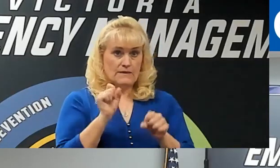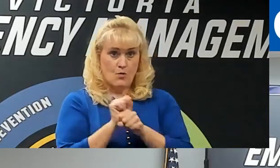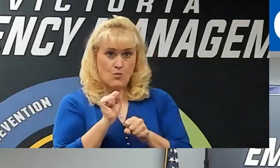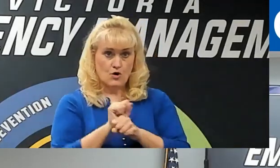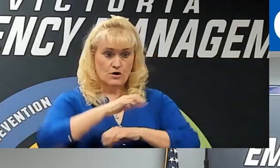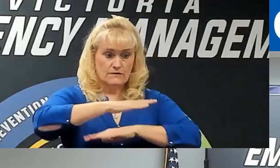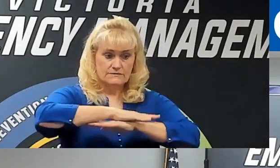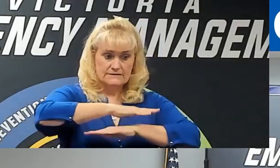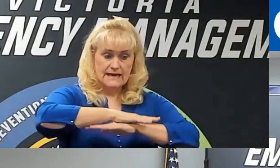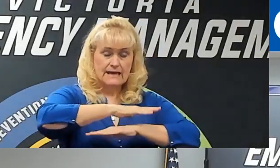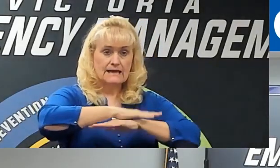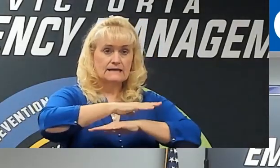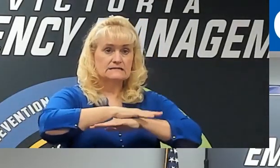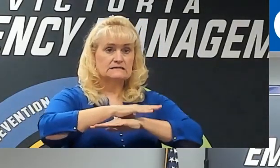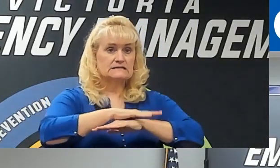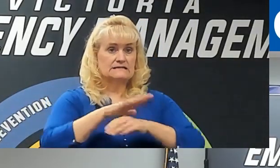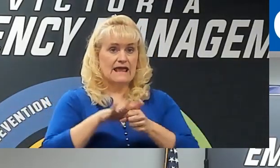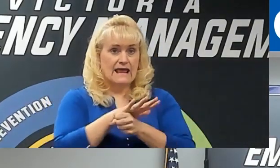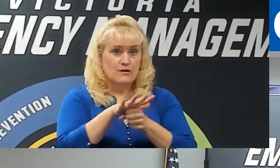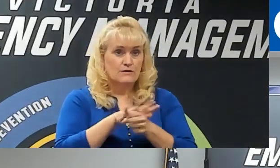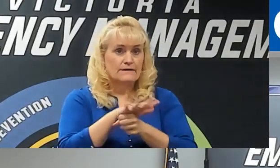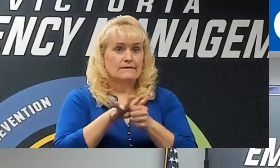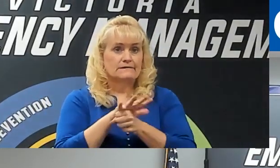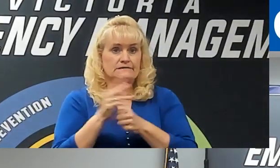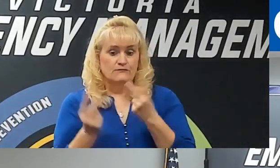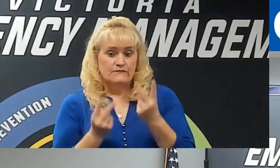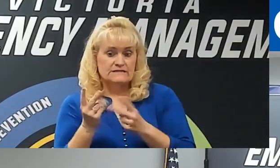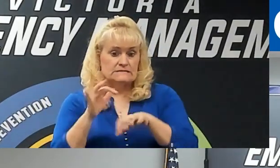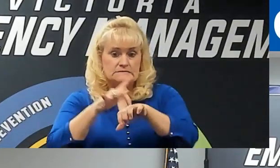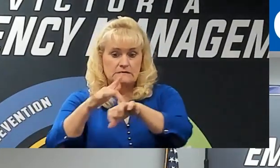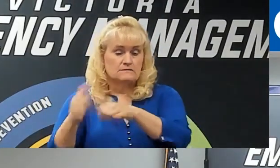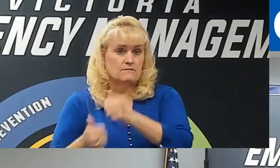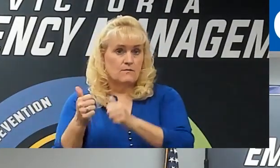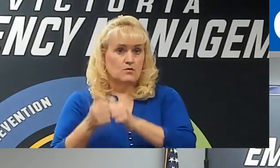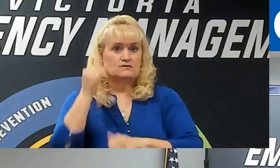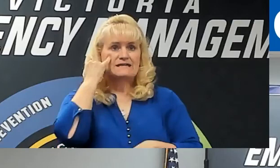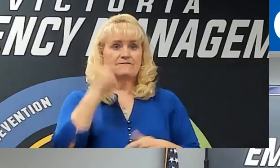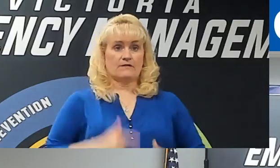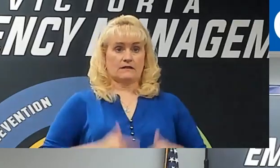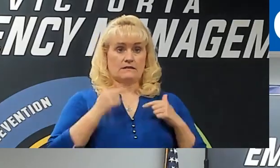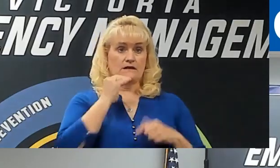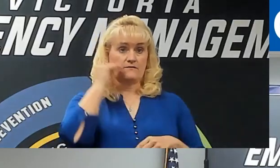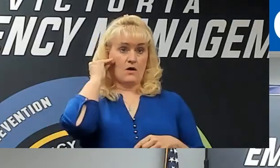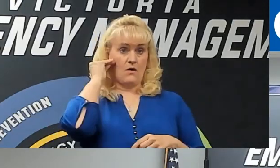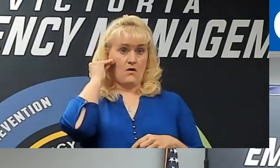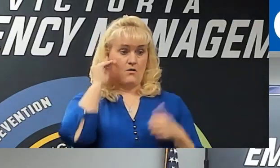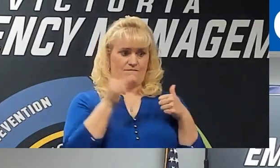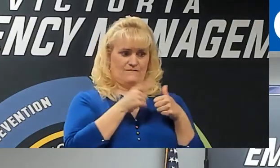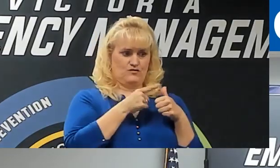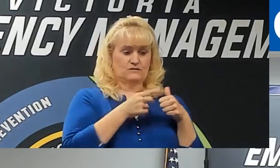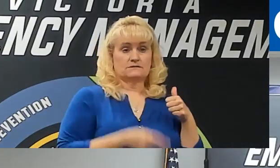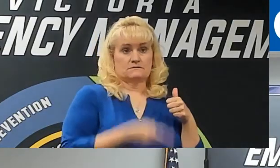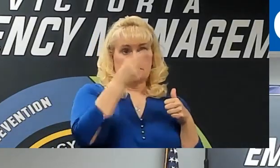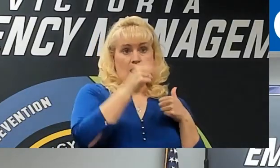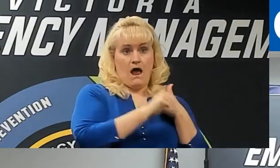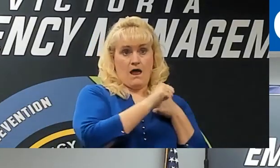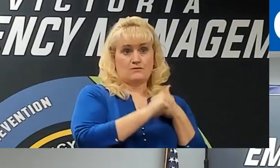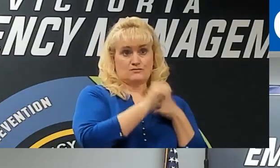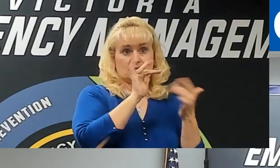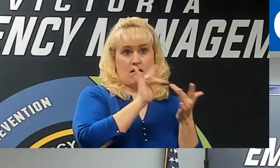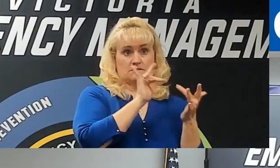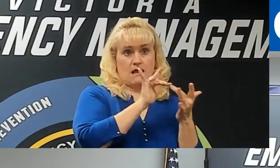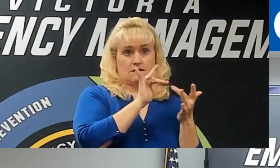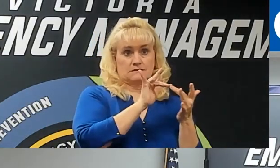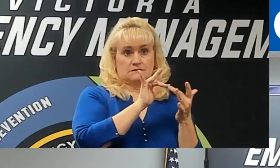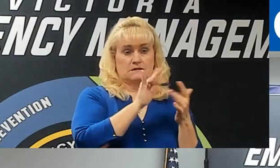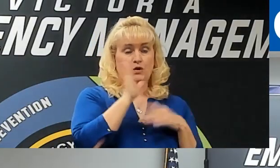area that they frequent most. And then if you live in a home, one, you're going to be considered a high-risk contact for sure, and